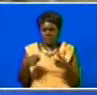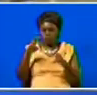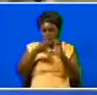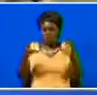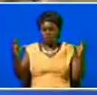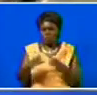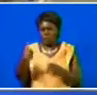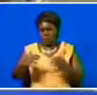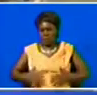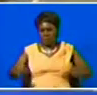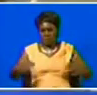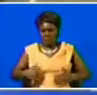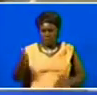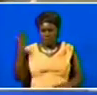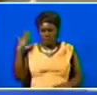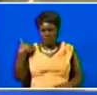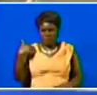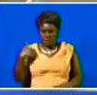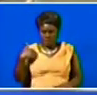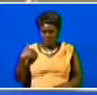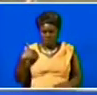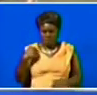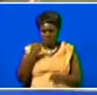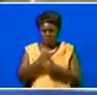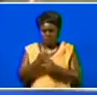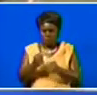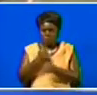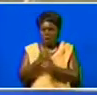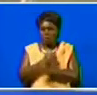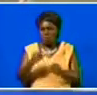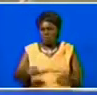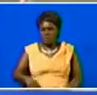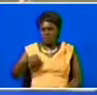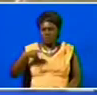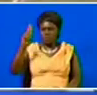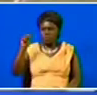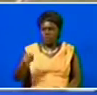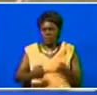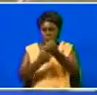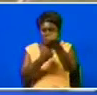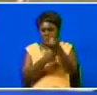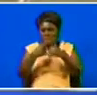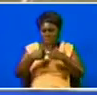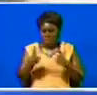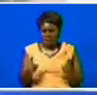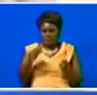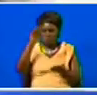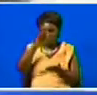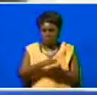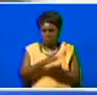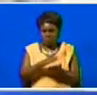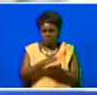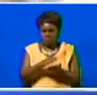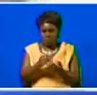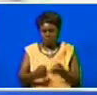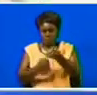At the refugee camp, formal work is illegal, and most refugees survive on UN donations. However, to reduce the dependence on